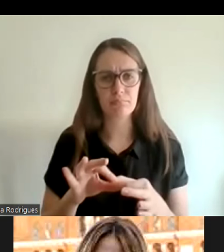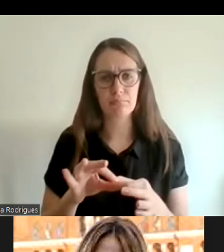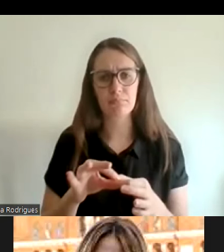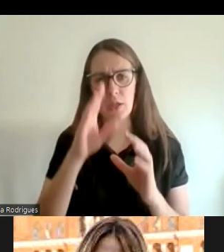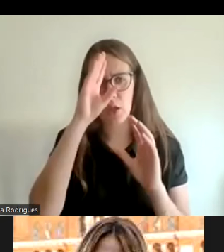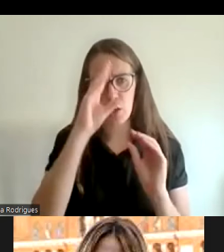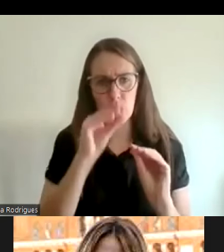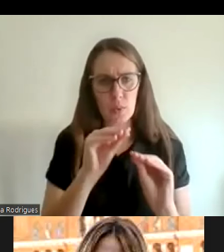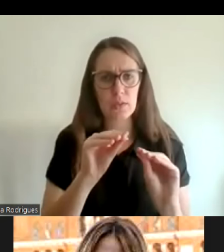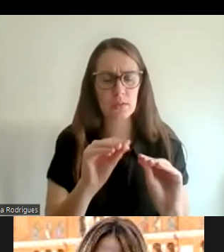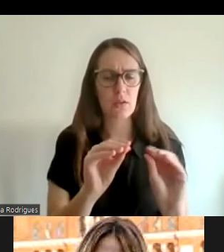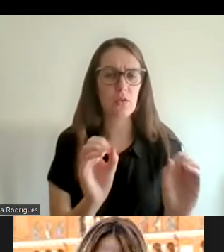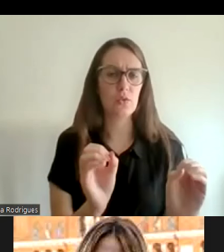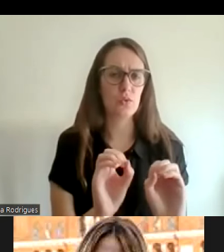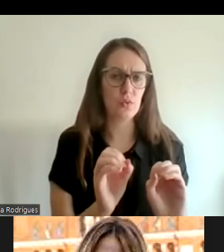education.